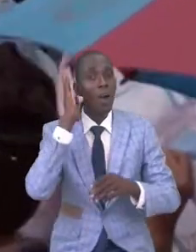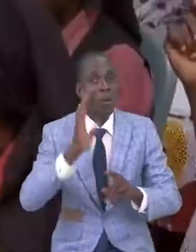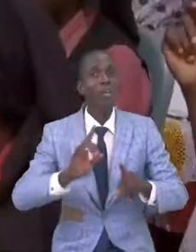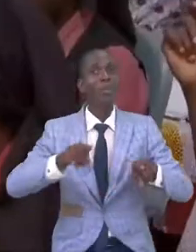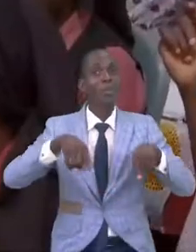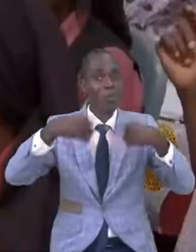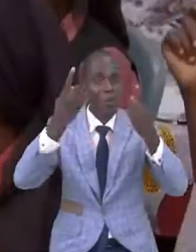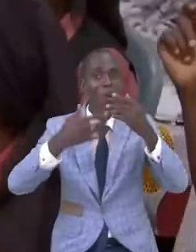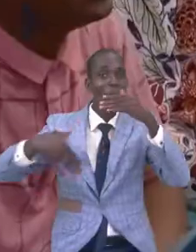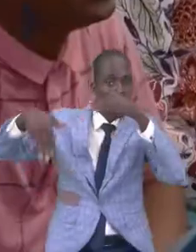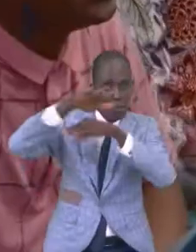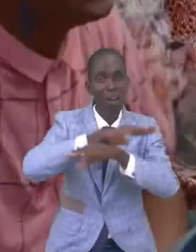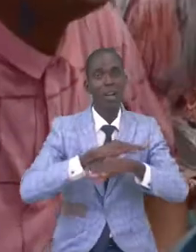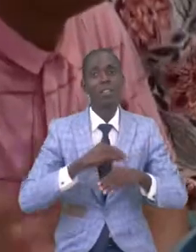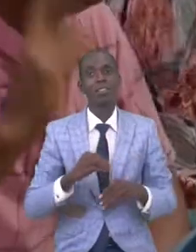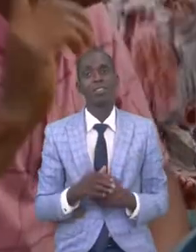go over.